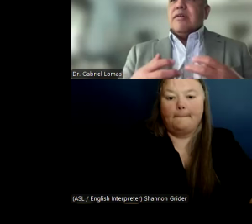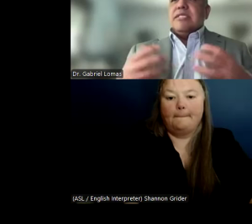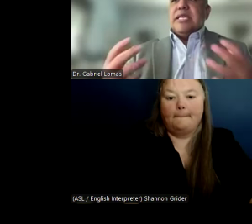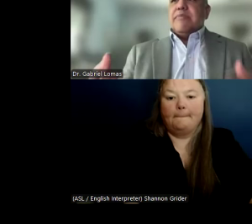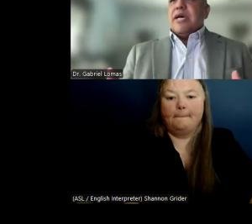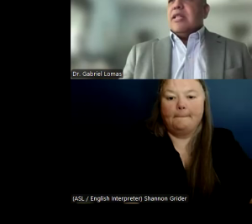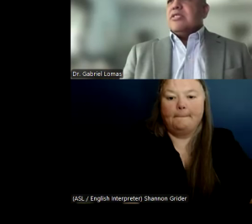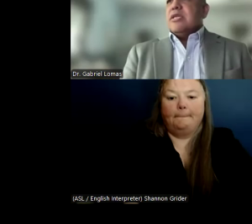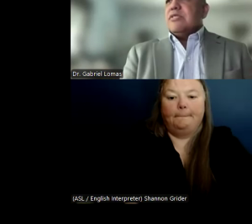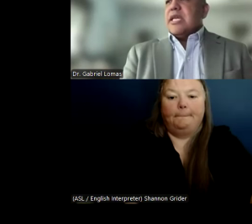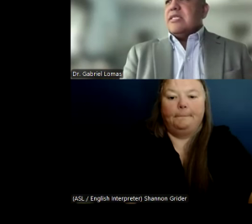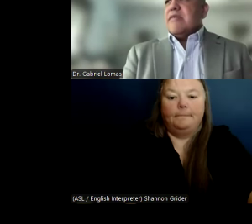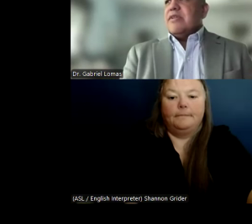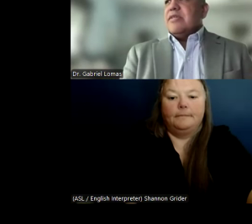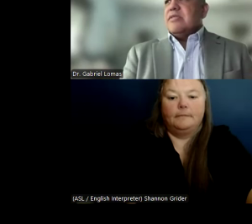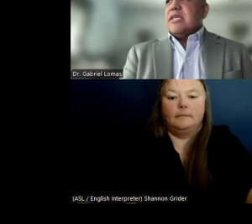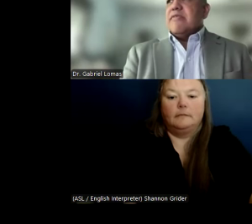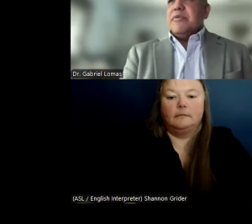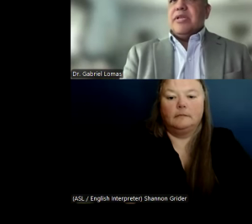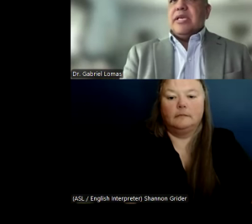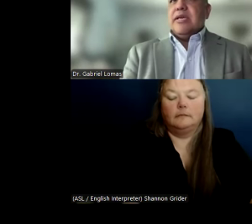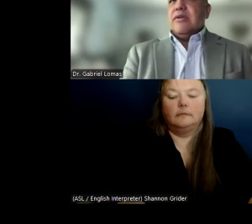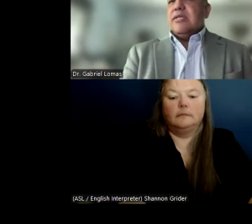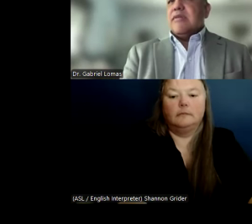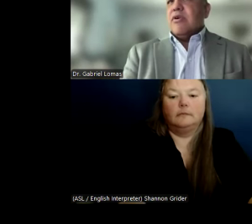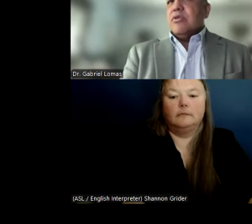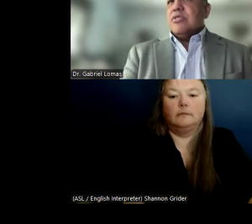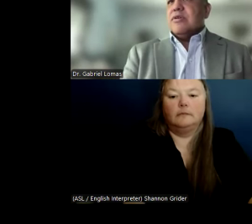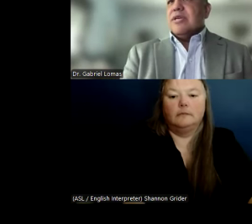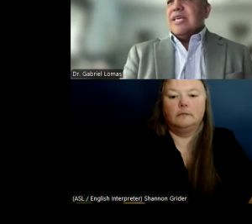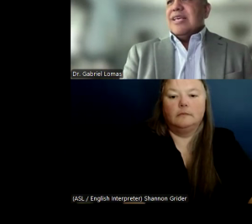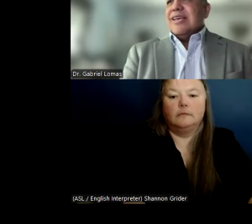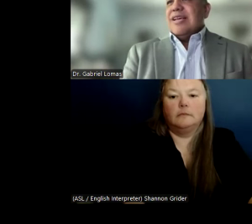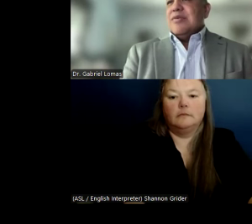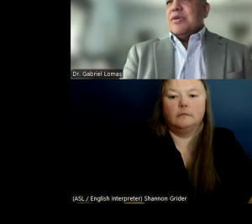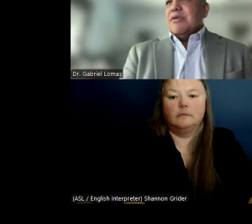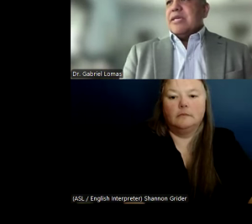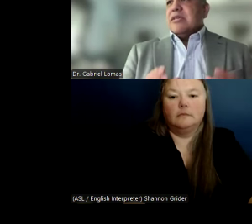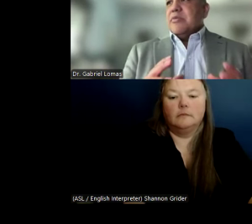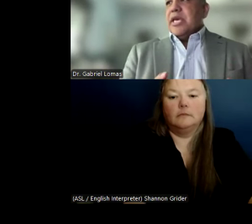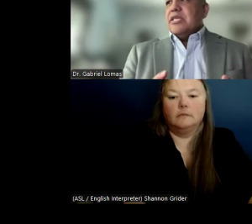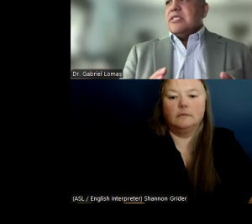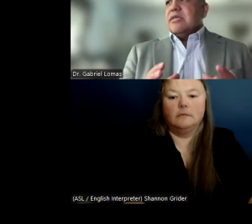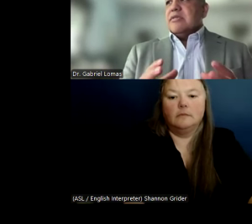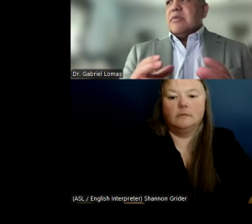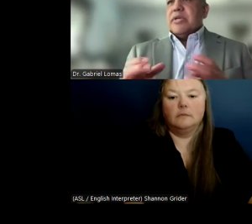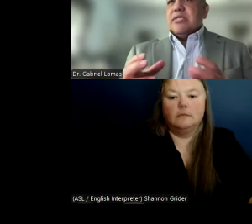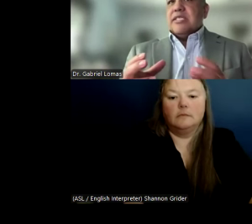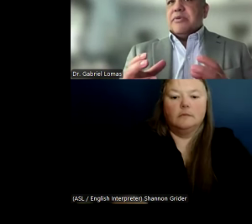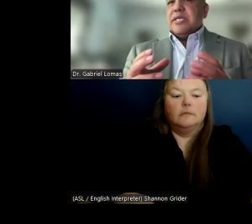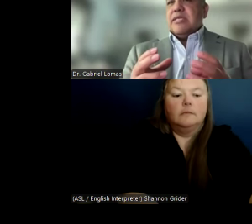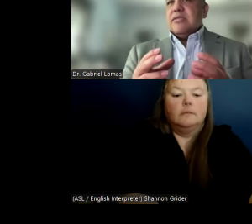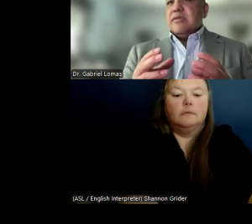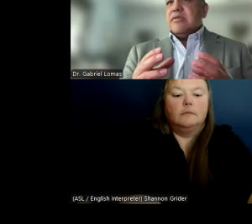a deep knowledge and understanding deafness, the deaf community, and deaf culture. And with their excellent communication skills, they bring